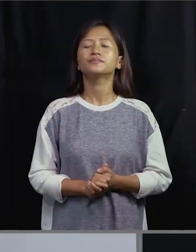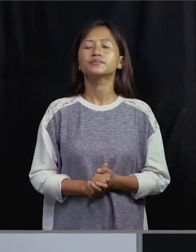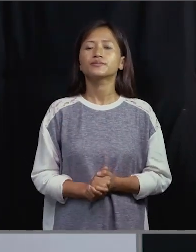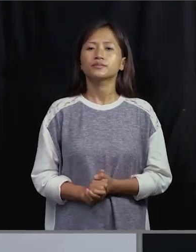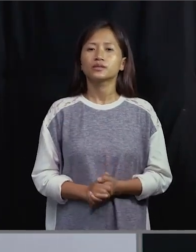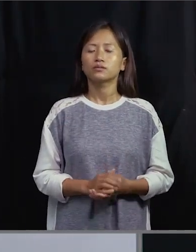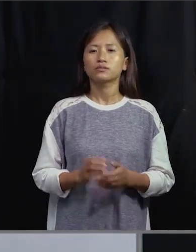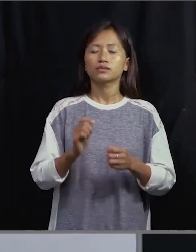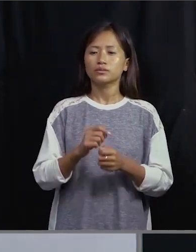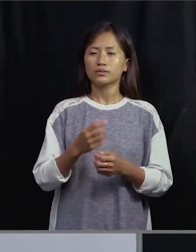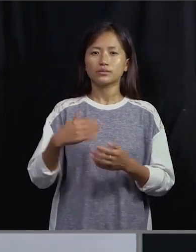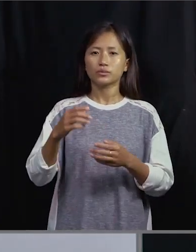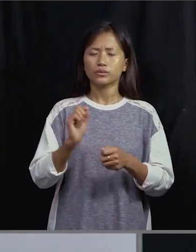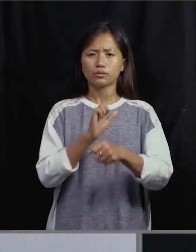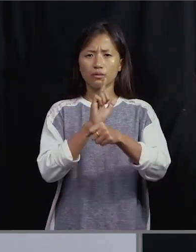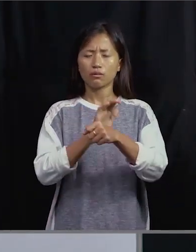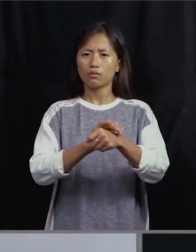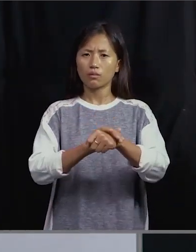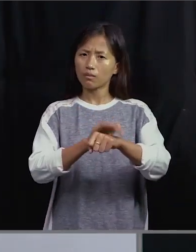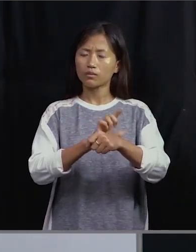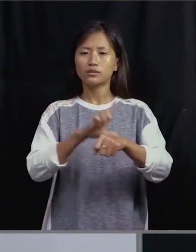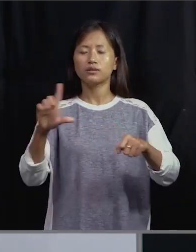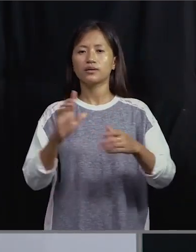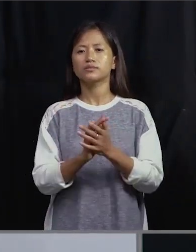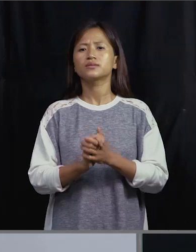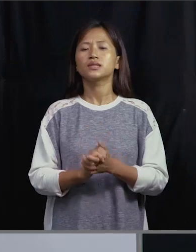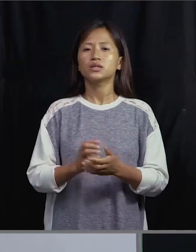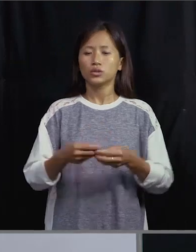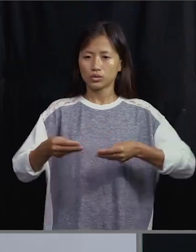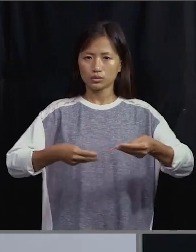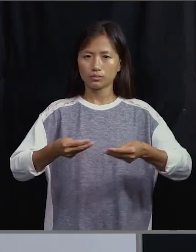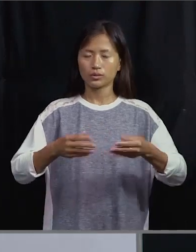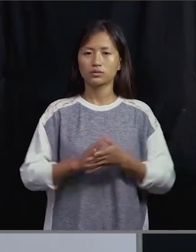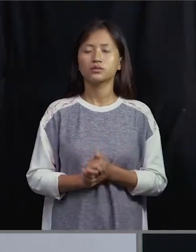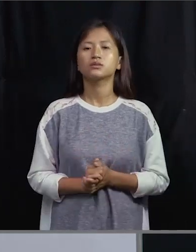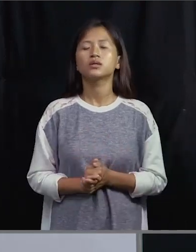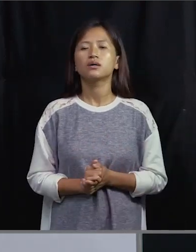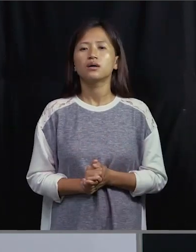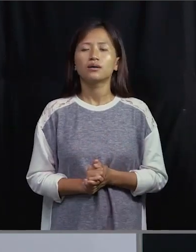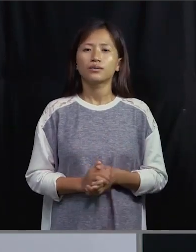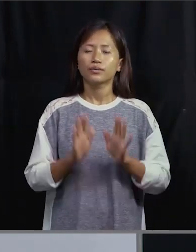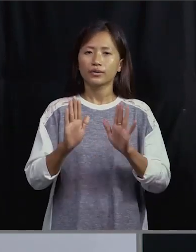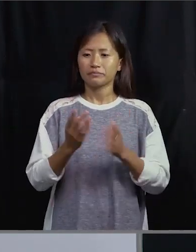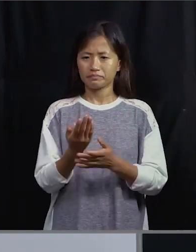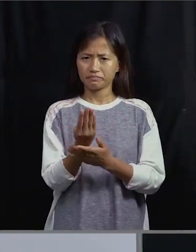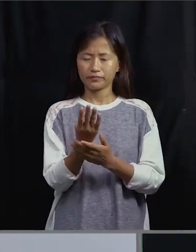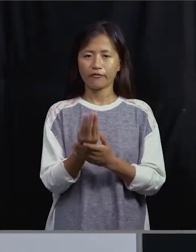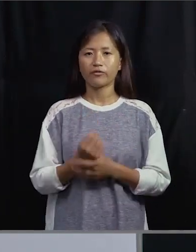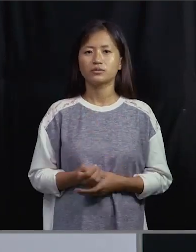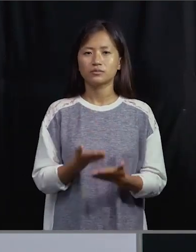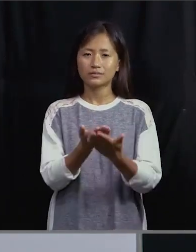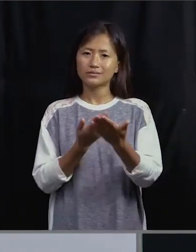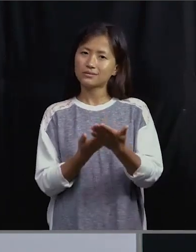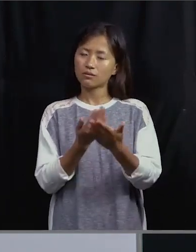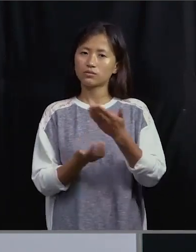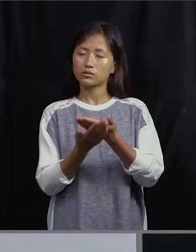during online shopping also. I'm sure many of us does online shopping. You have the mobile with you, you download the